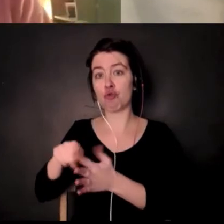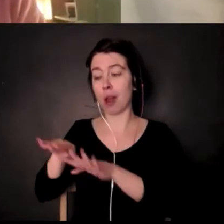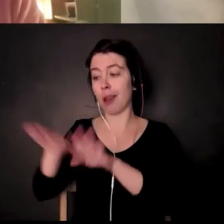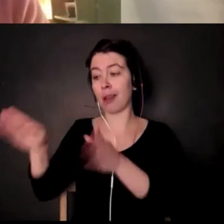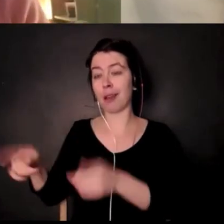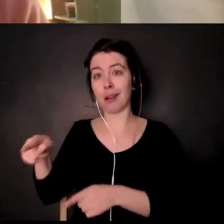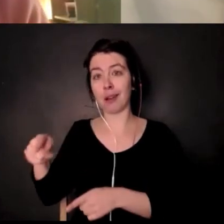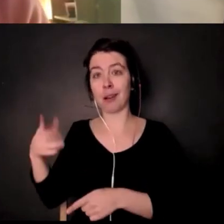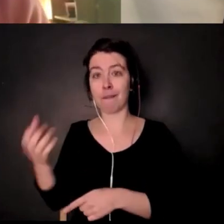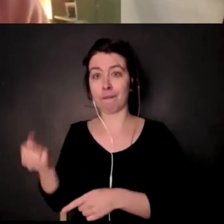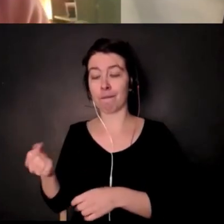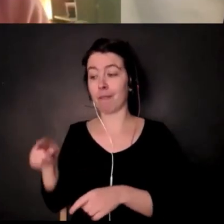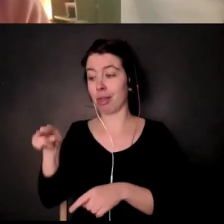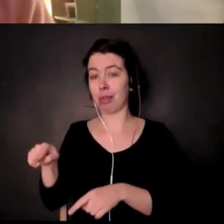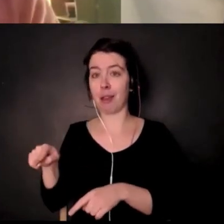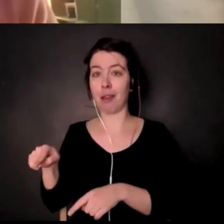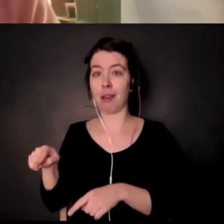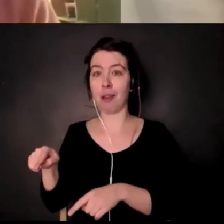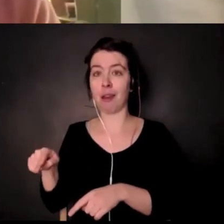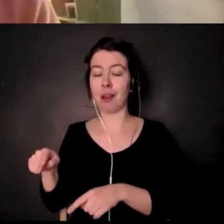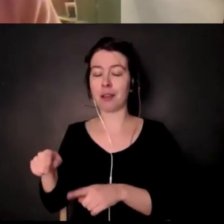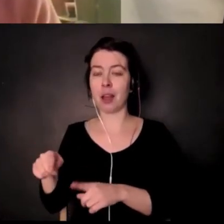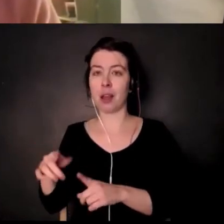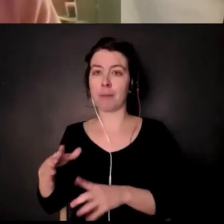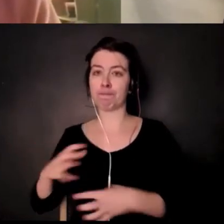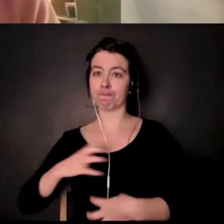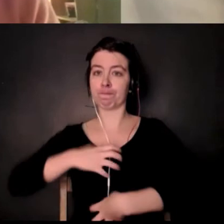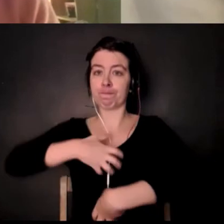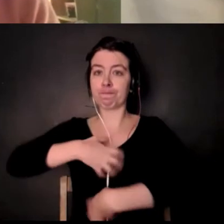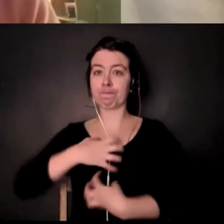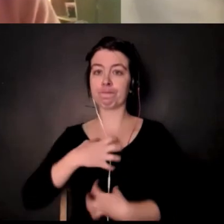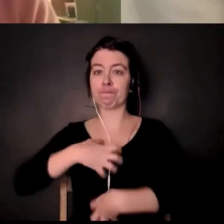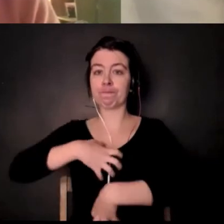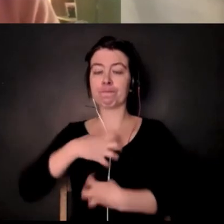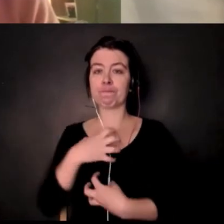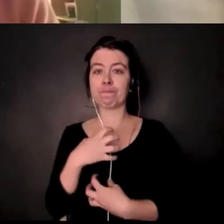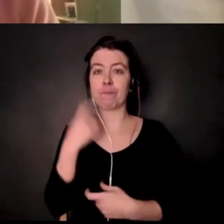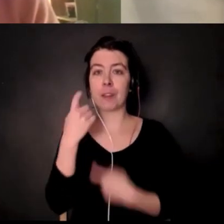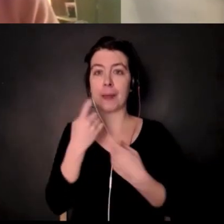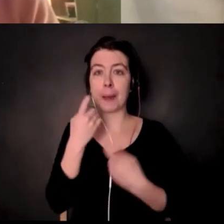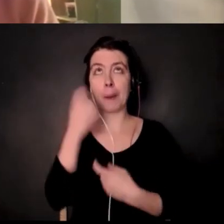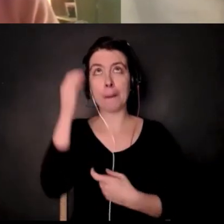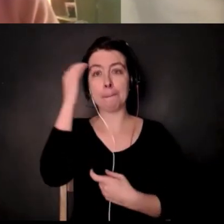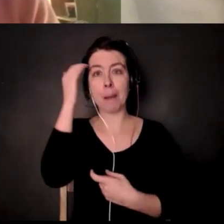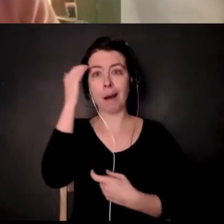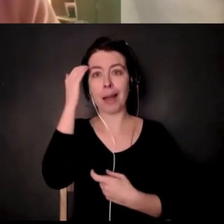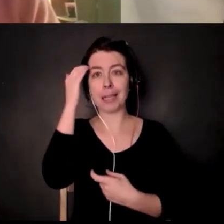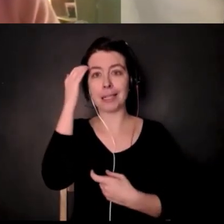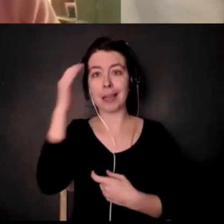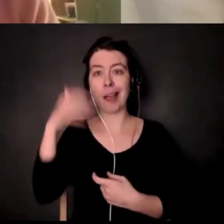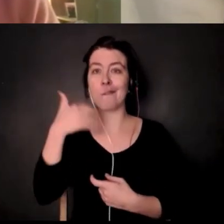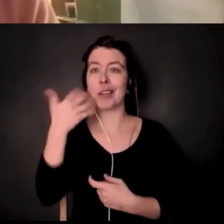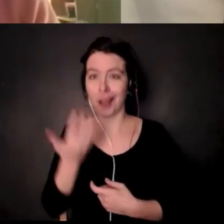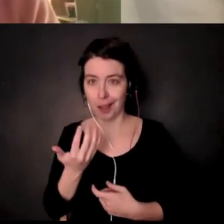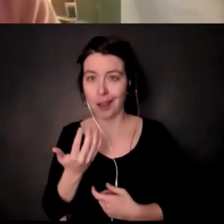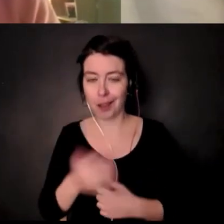check in with how my mind is different each day. Because I think that's one of the colonial violences that we